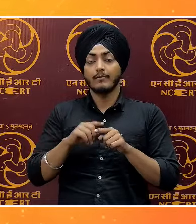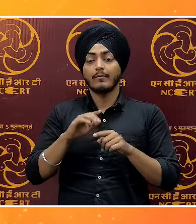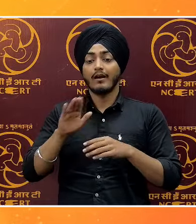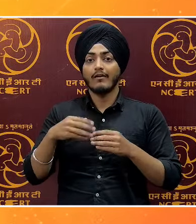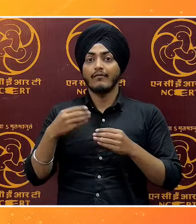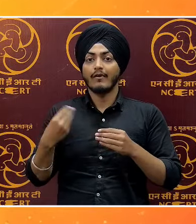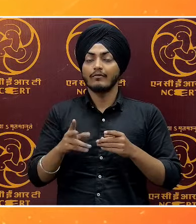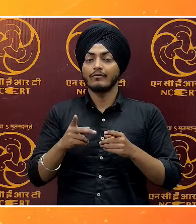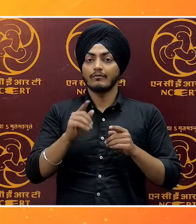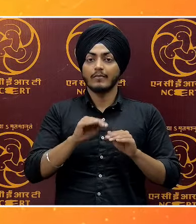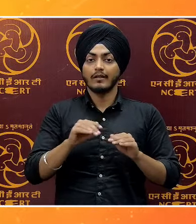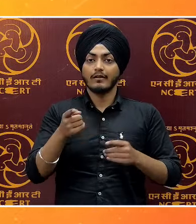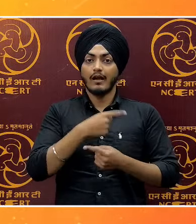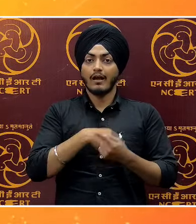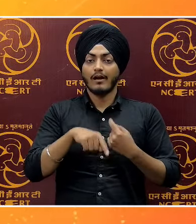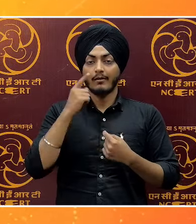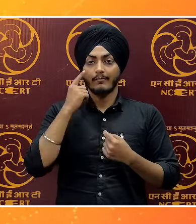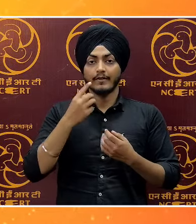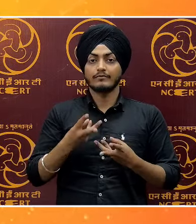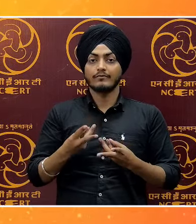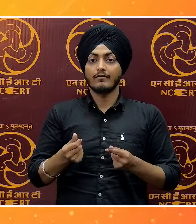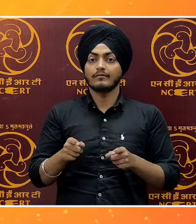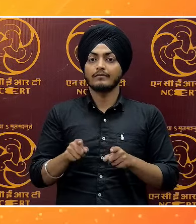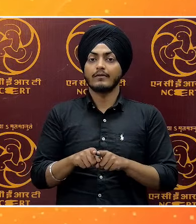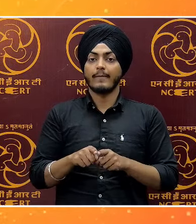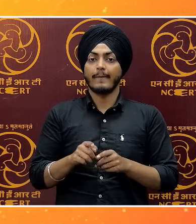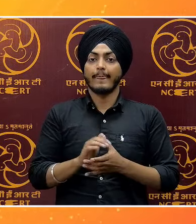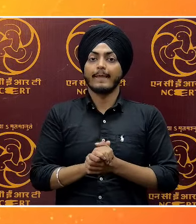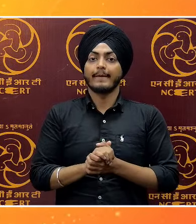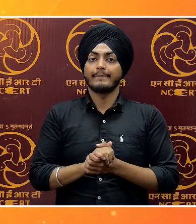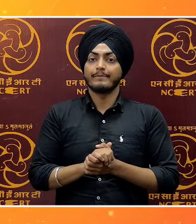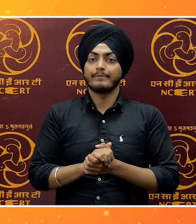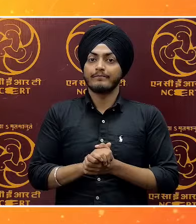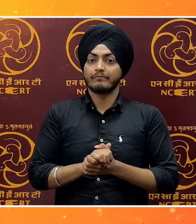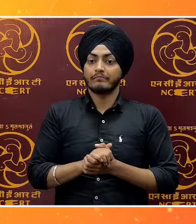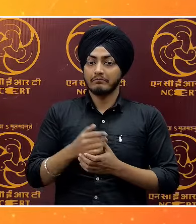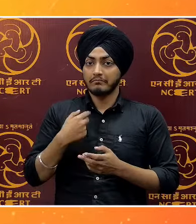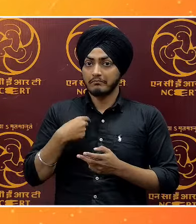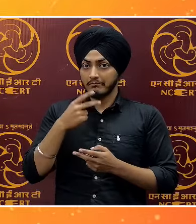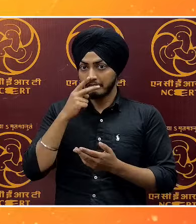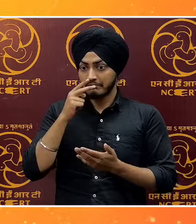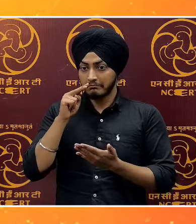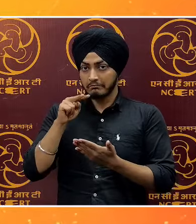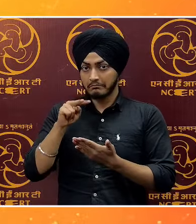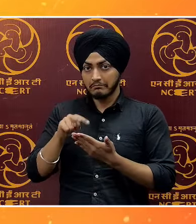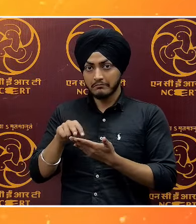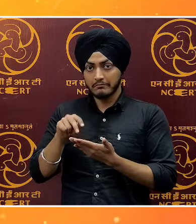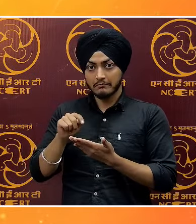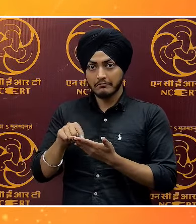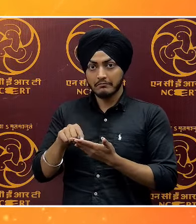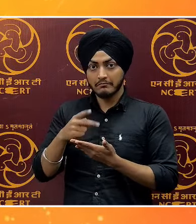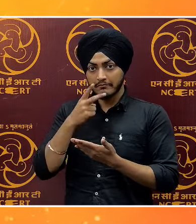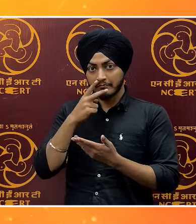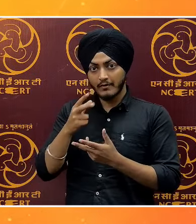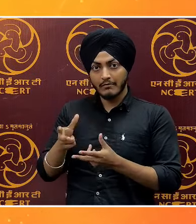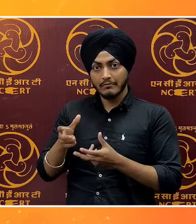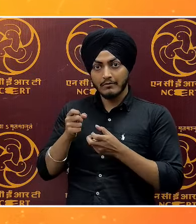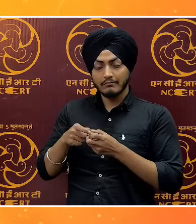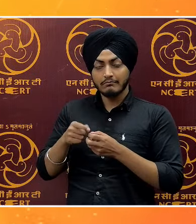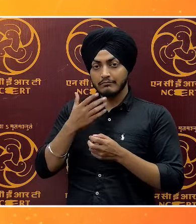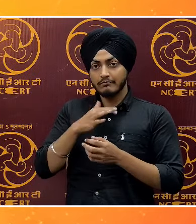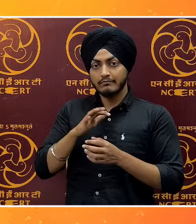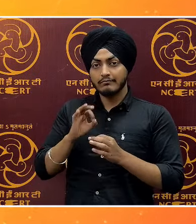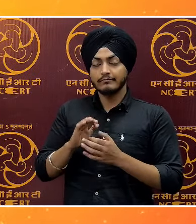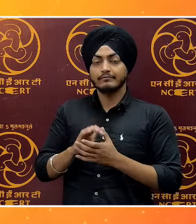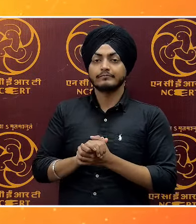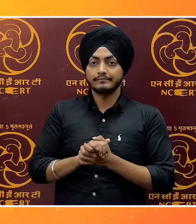you have to do on your own. Yeah. Okay. Oh, absolutely correct. What a keen observer you are. I'm a good learner, so I'm paying attention in the class. And